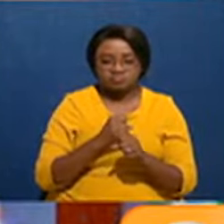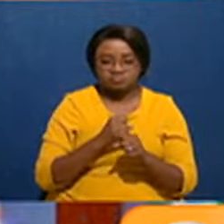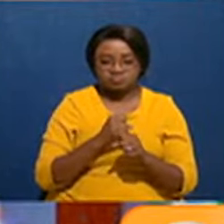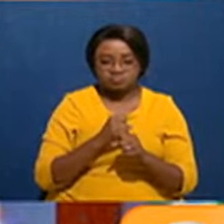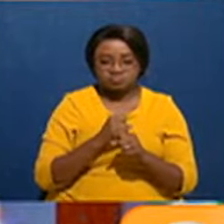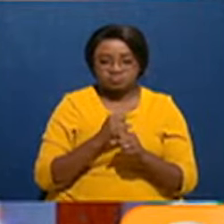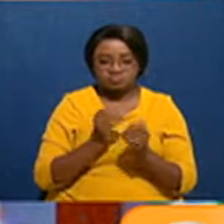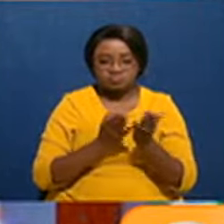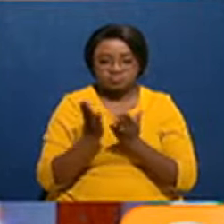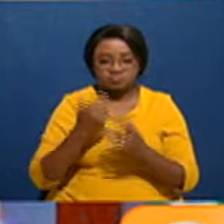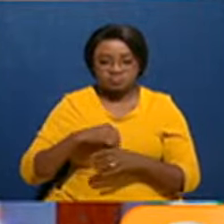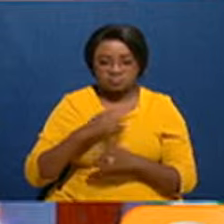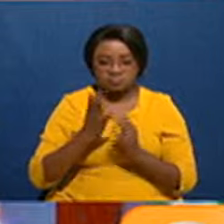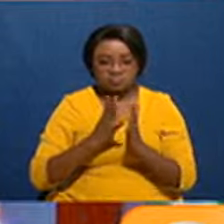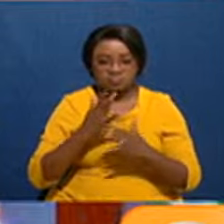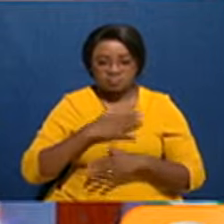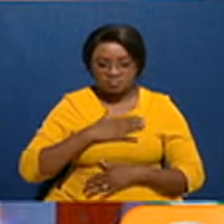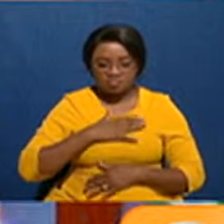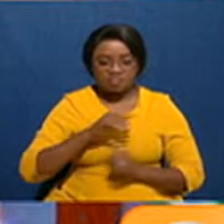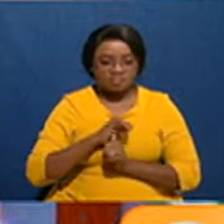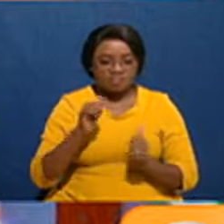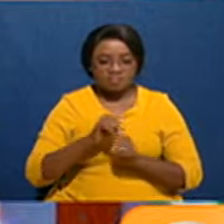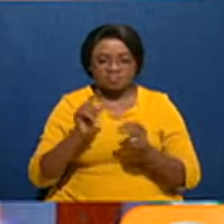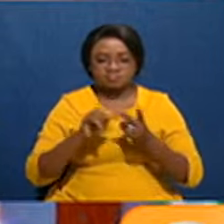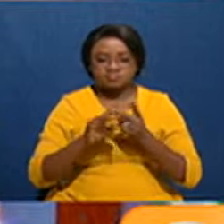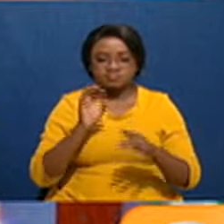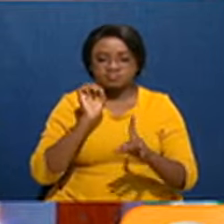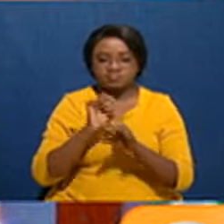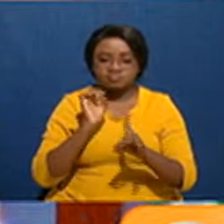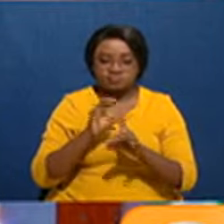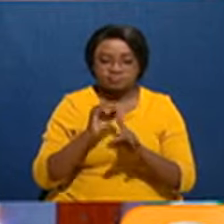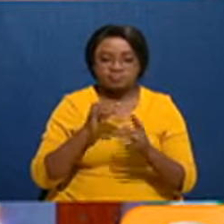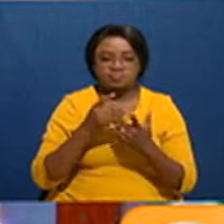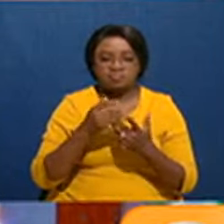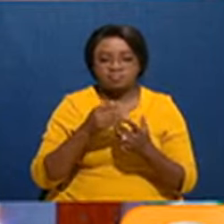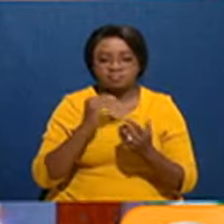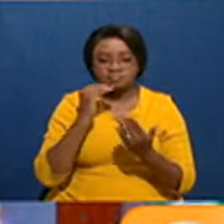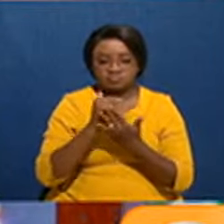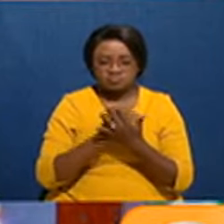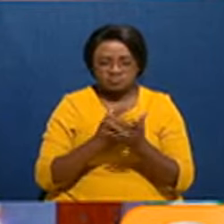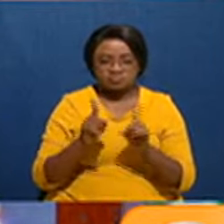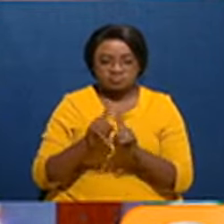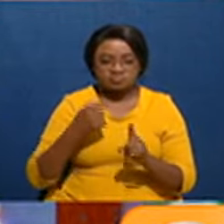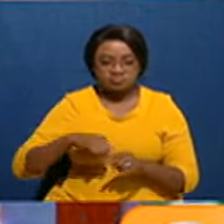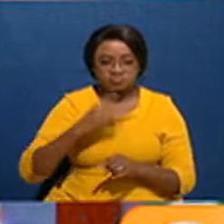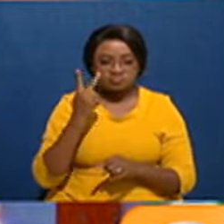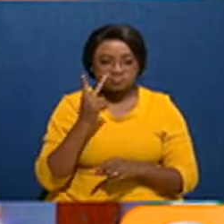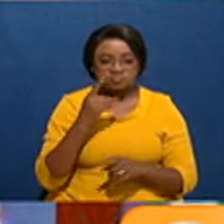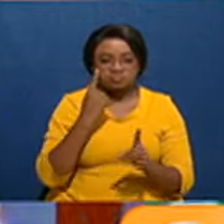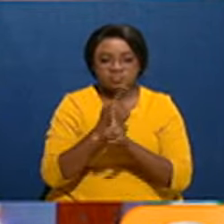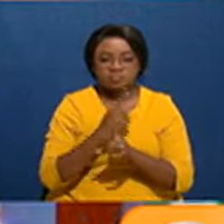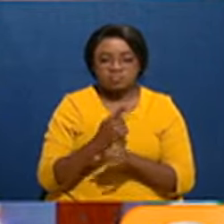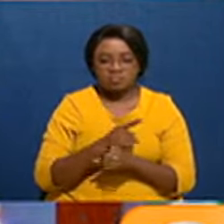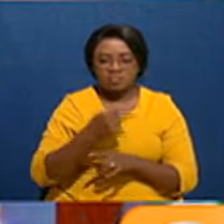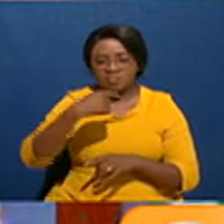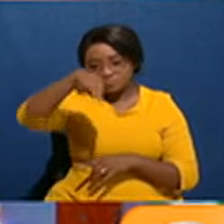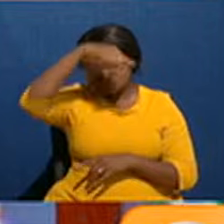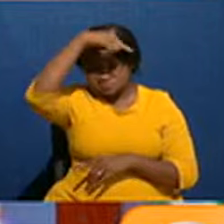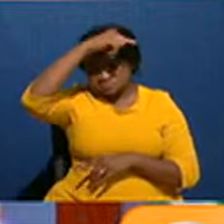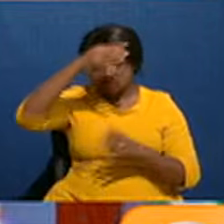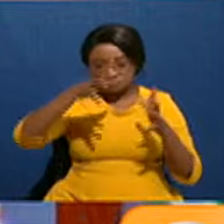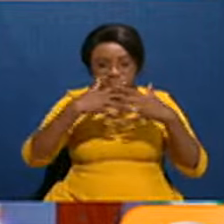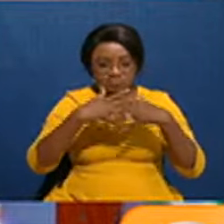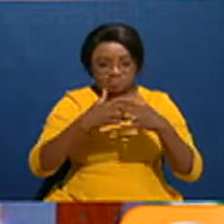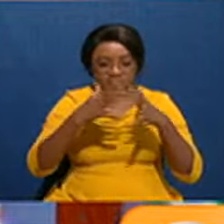graduate training program, the mentorship program that we have instituted, which has seen the number of graduate engineers also